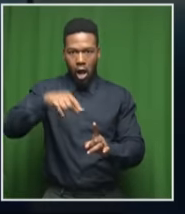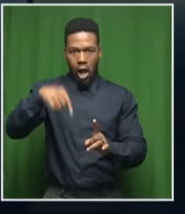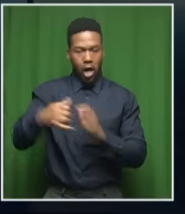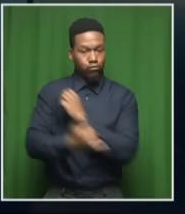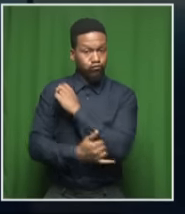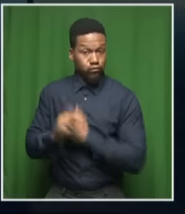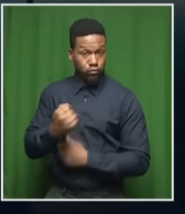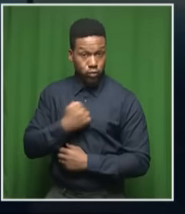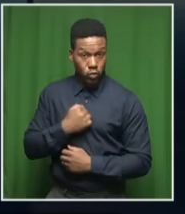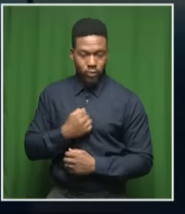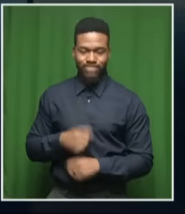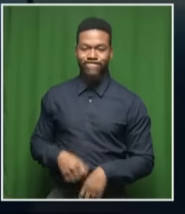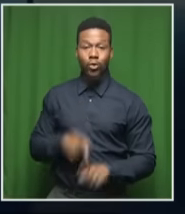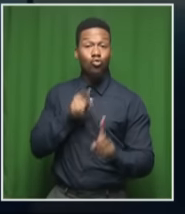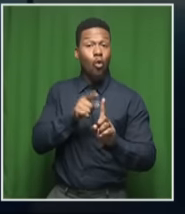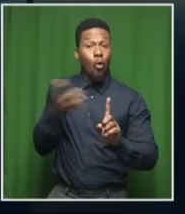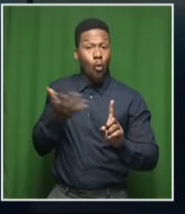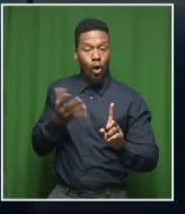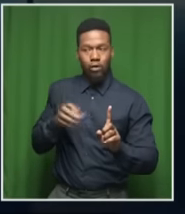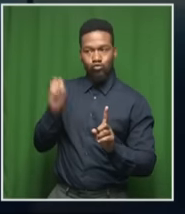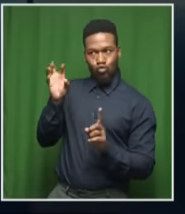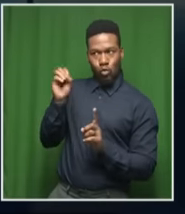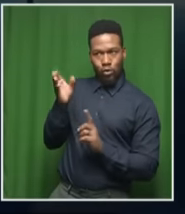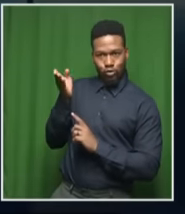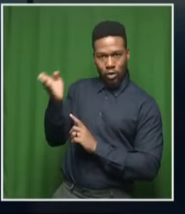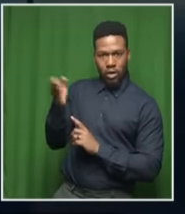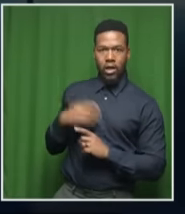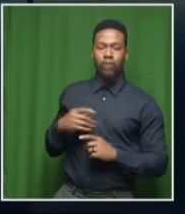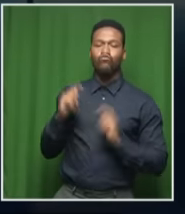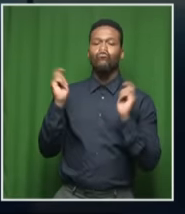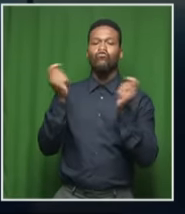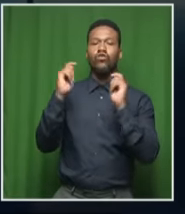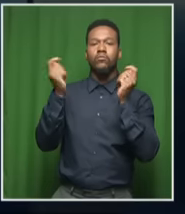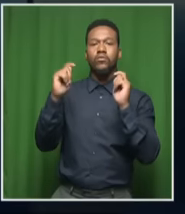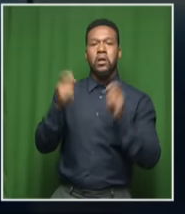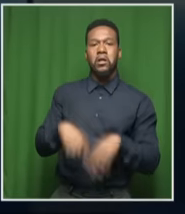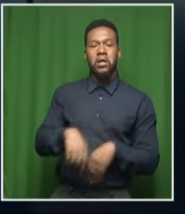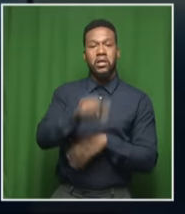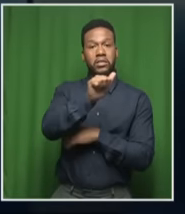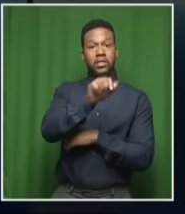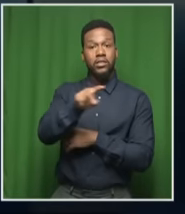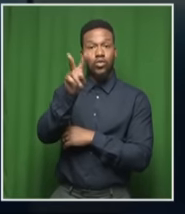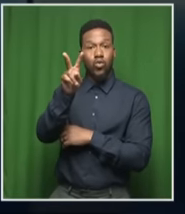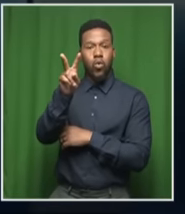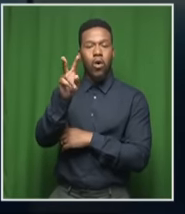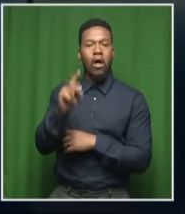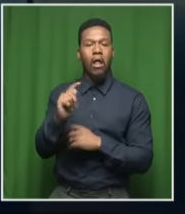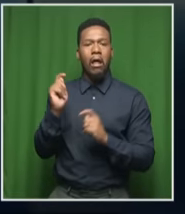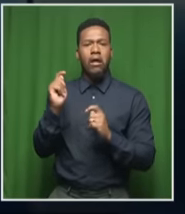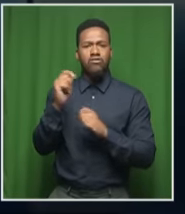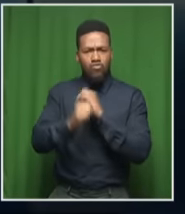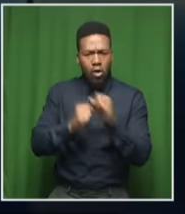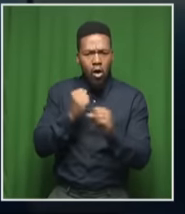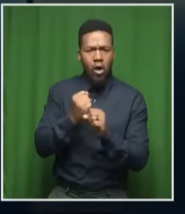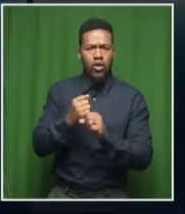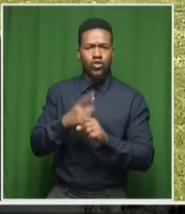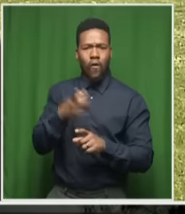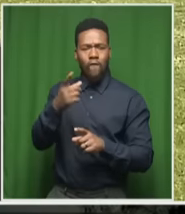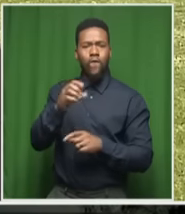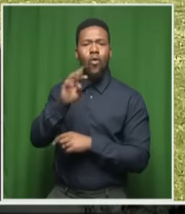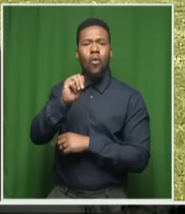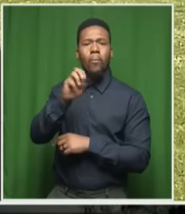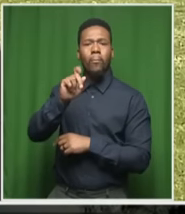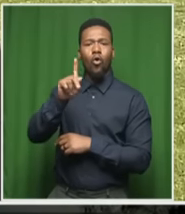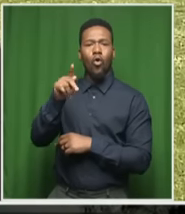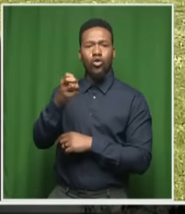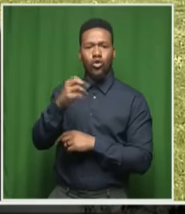be in Soweto to commemorate the 62nd anniversary of uMkhonto weSizwe. Now for more on the story, let's cross to our